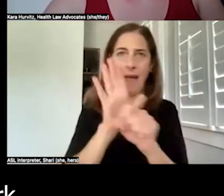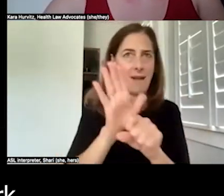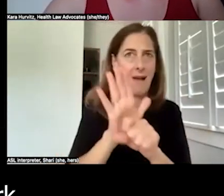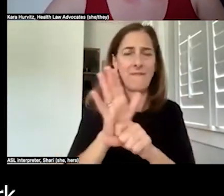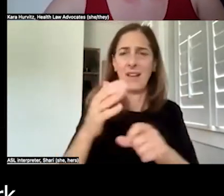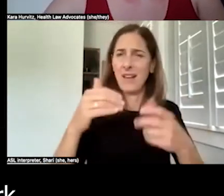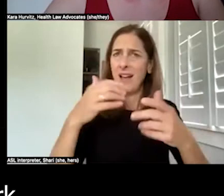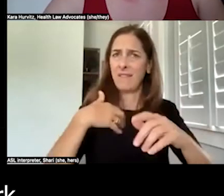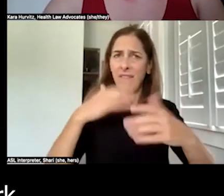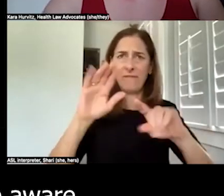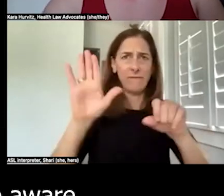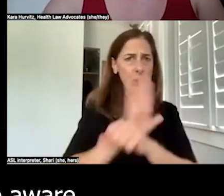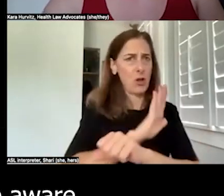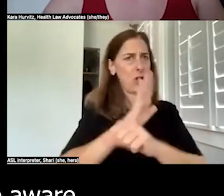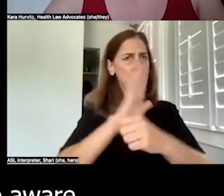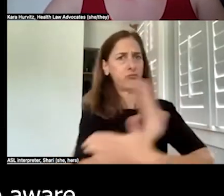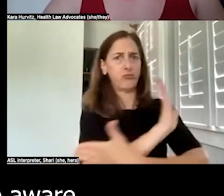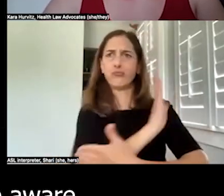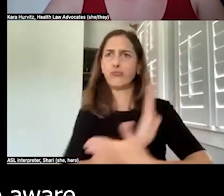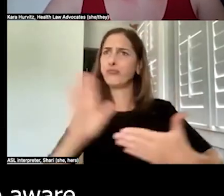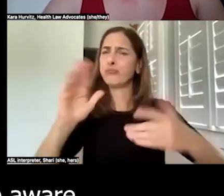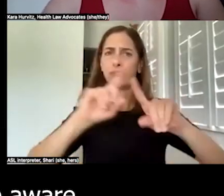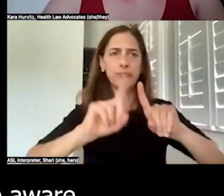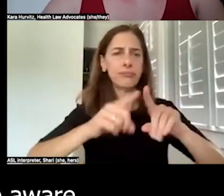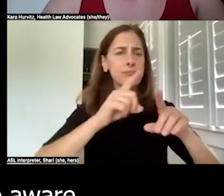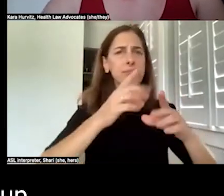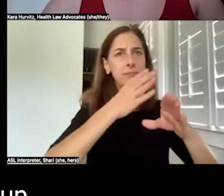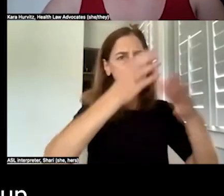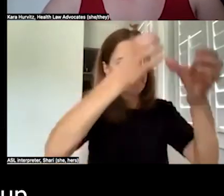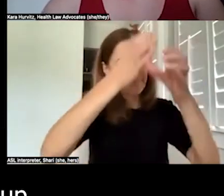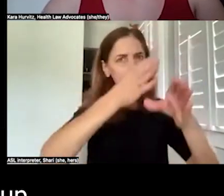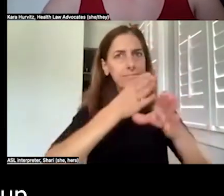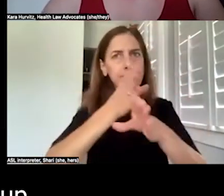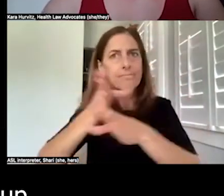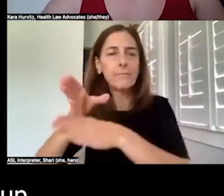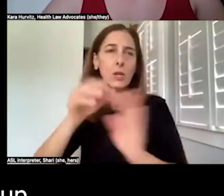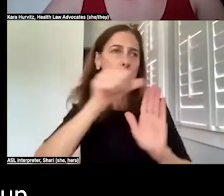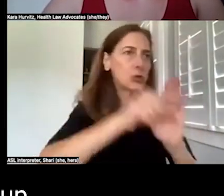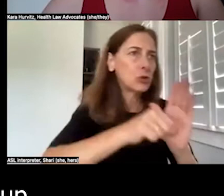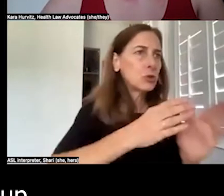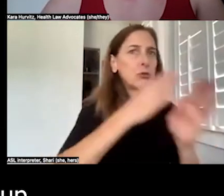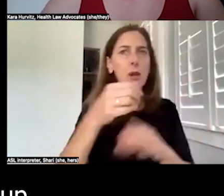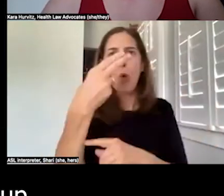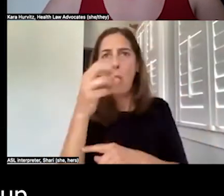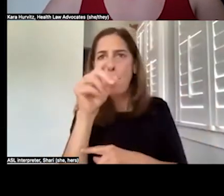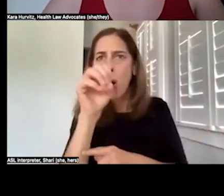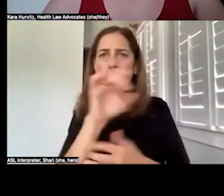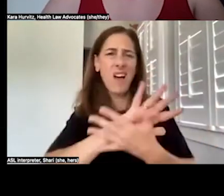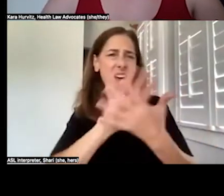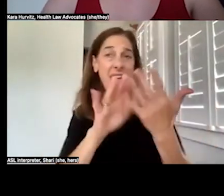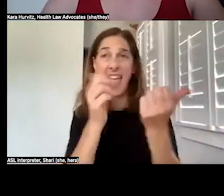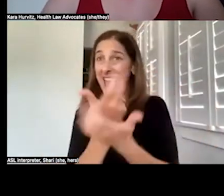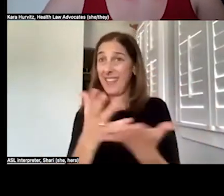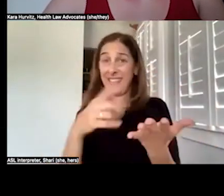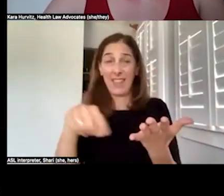their provider network, which is why it's important to be aware that you can potentially set up